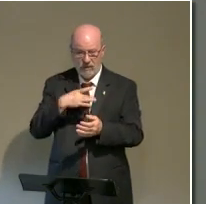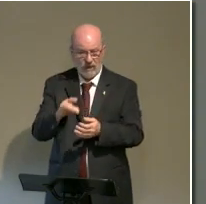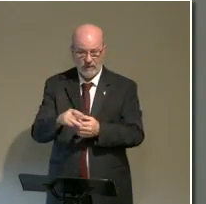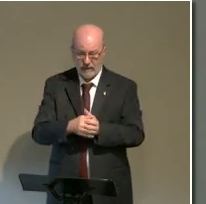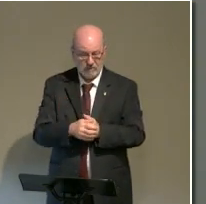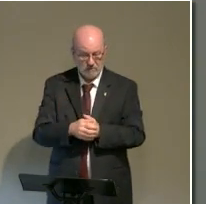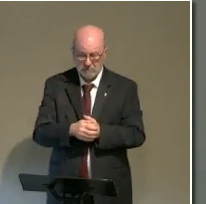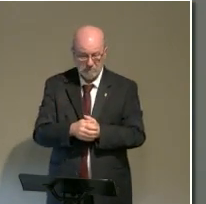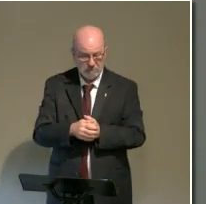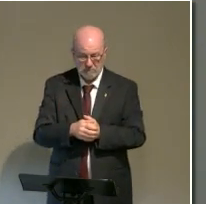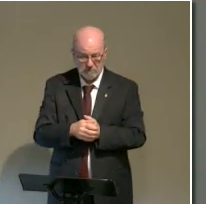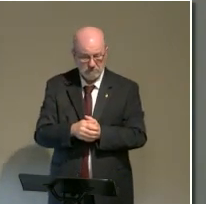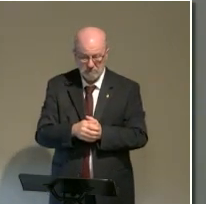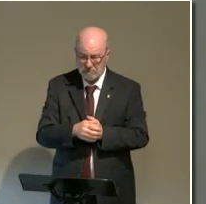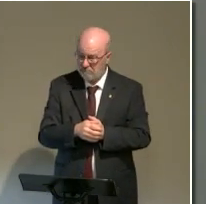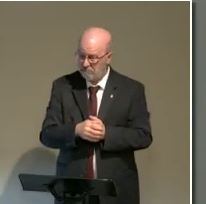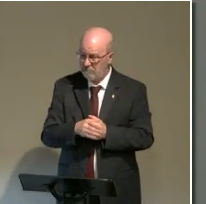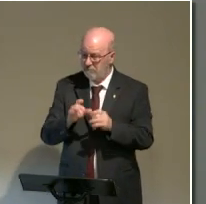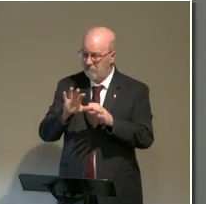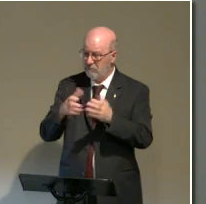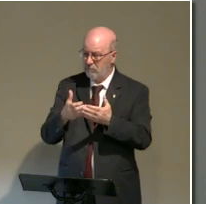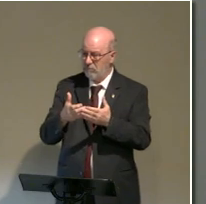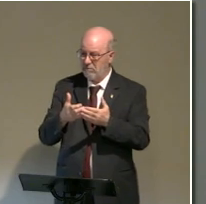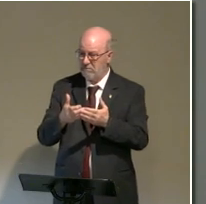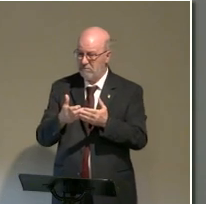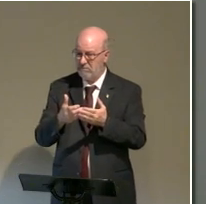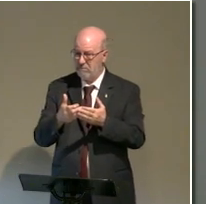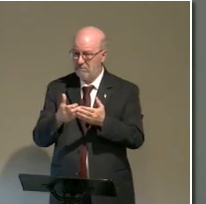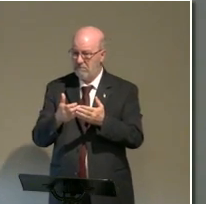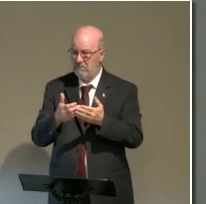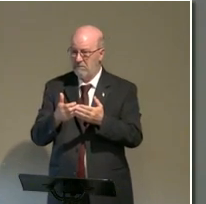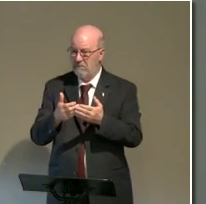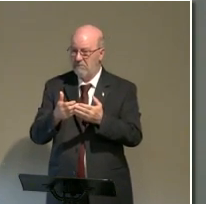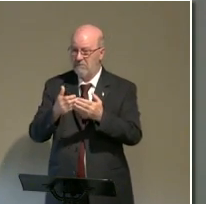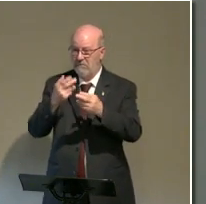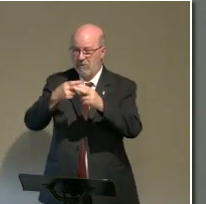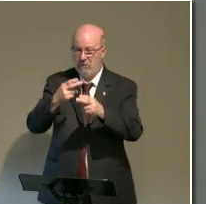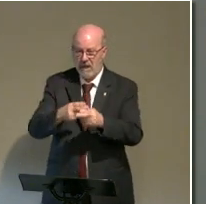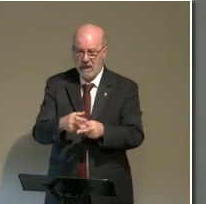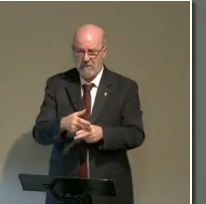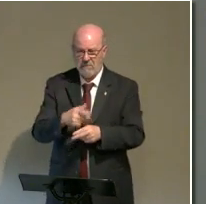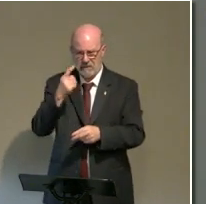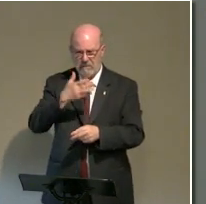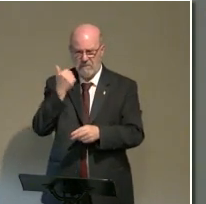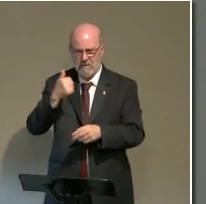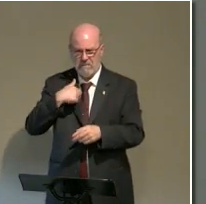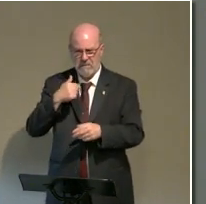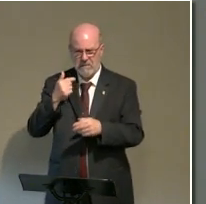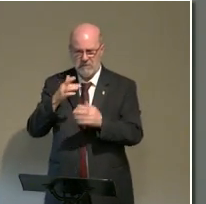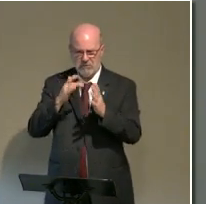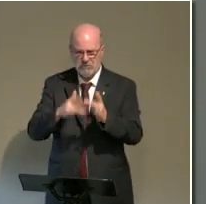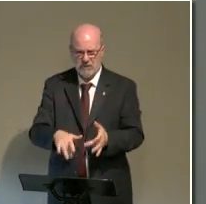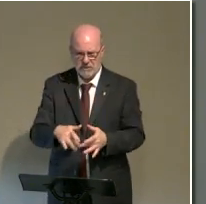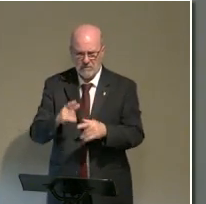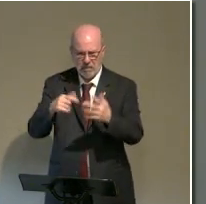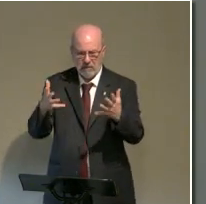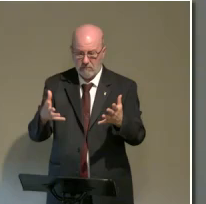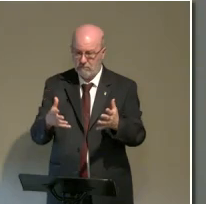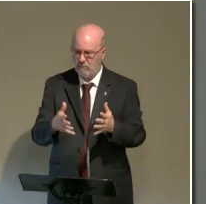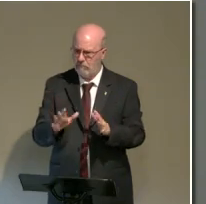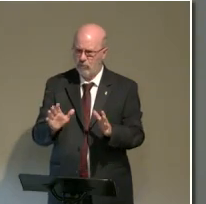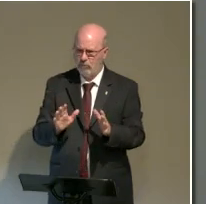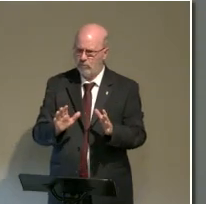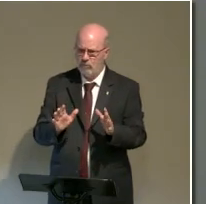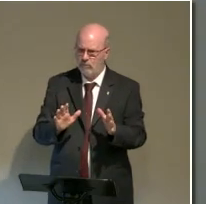that. They could call you things like goody two-shoes, or, oh, you think you're better than me because you're Christian, or this or that, and it's like, no, it's